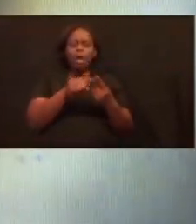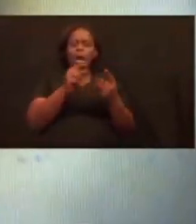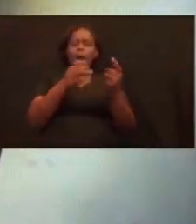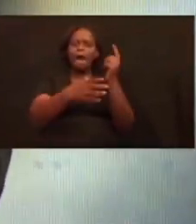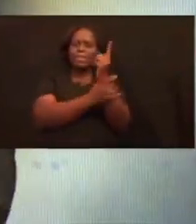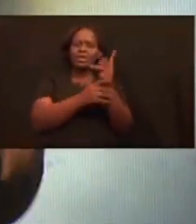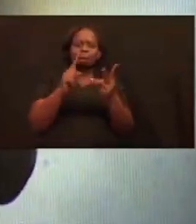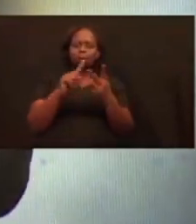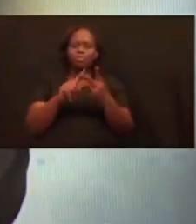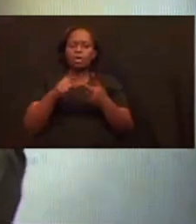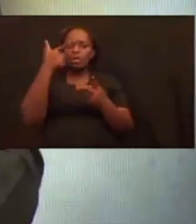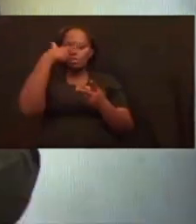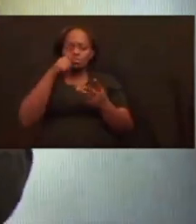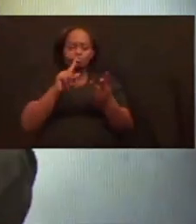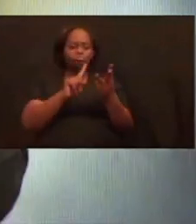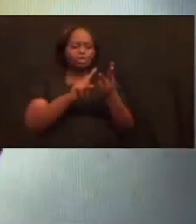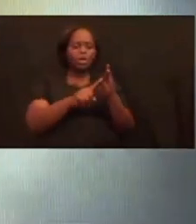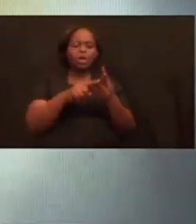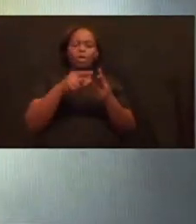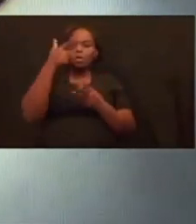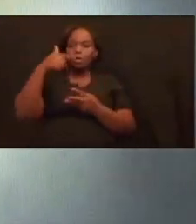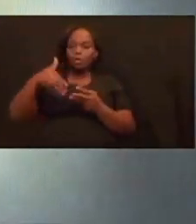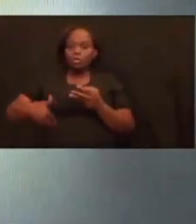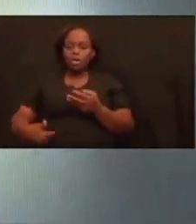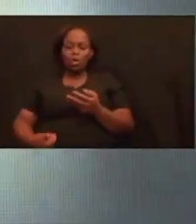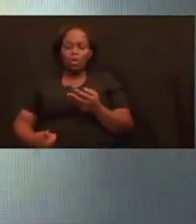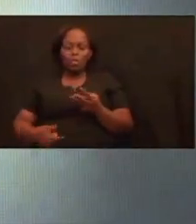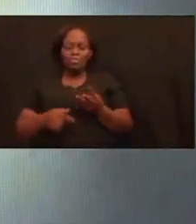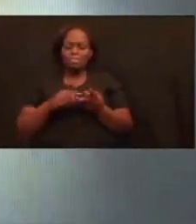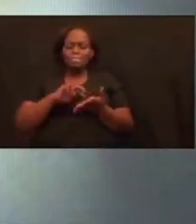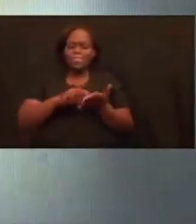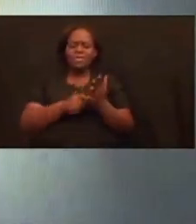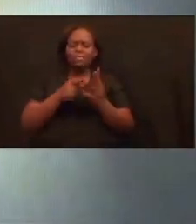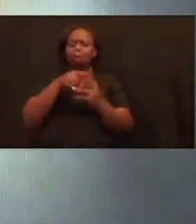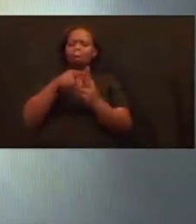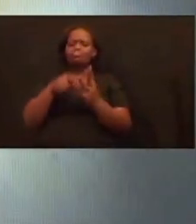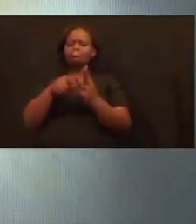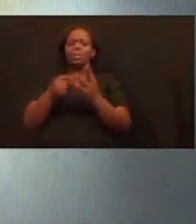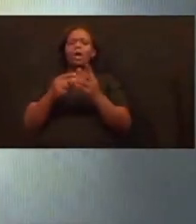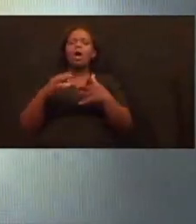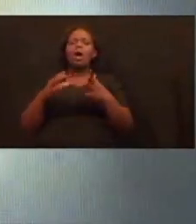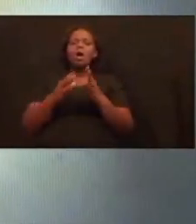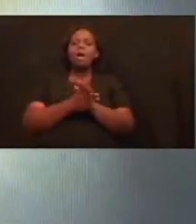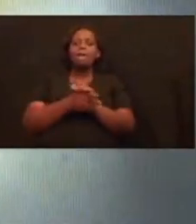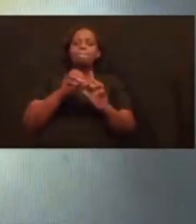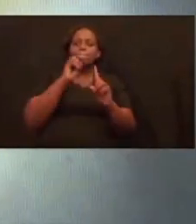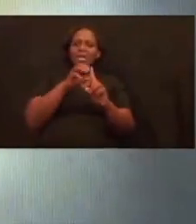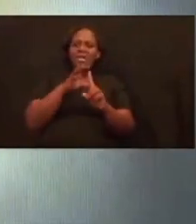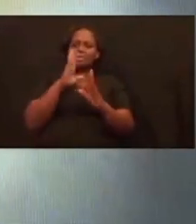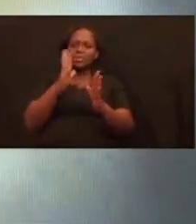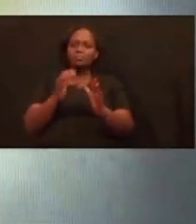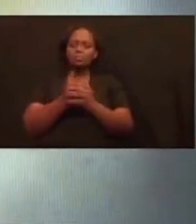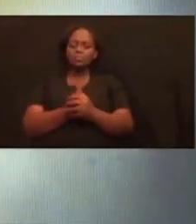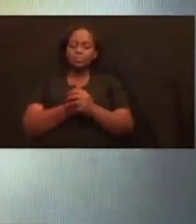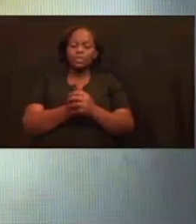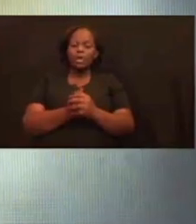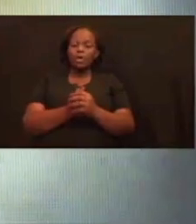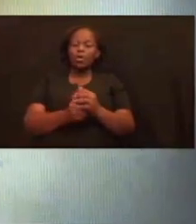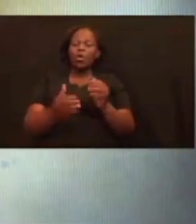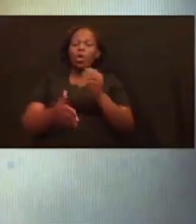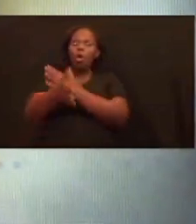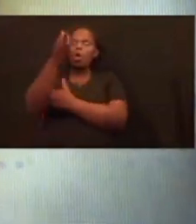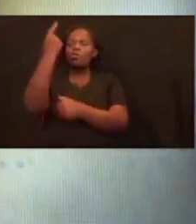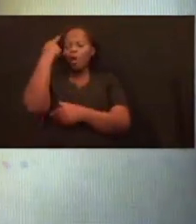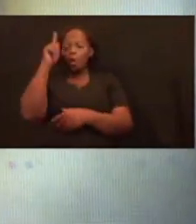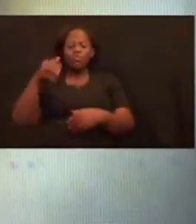now? The God of Abraham is the one who blesses and lifts. The God of Isaac is the one who expands and preserves. The God